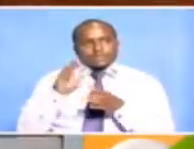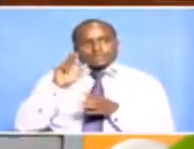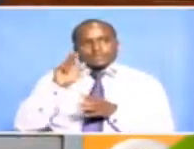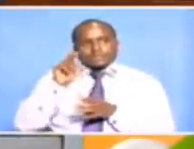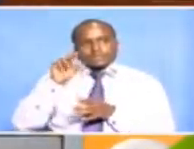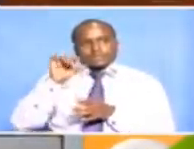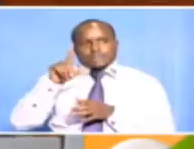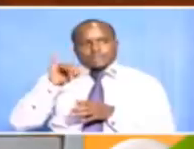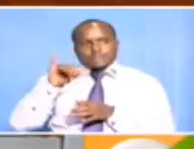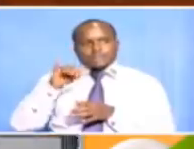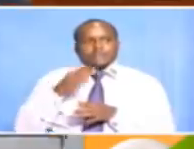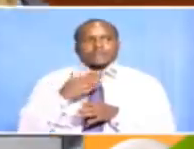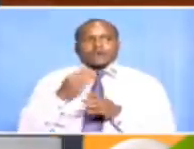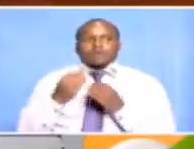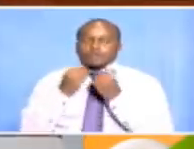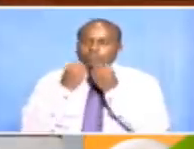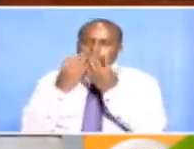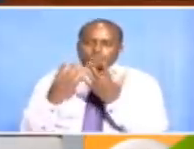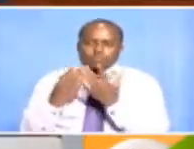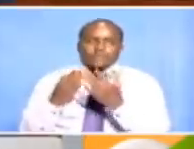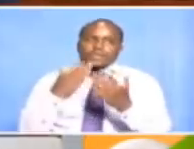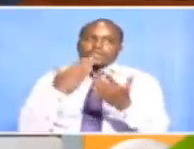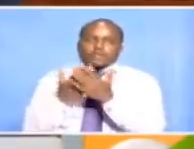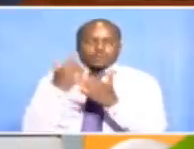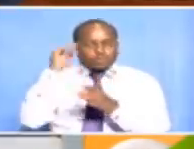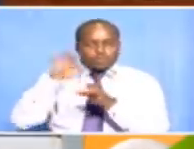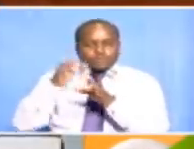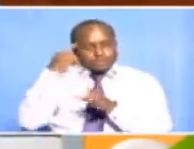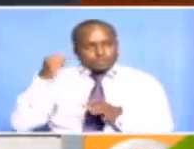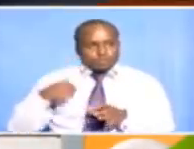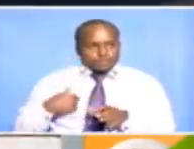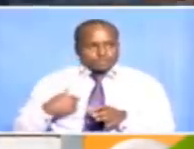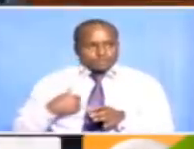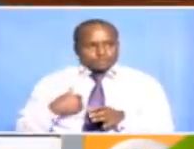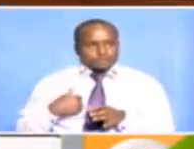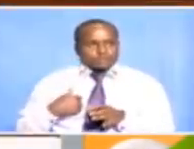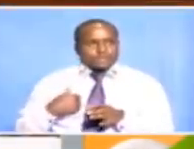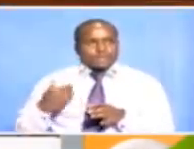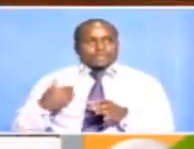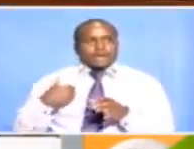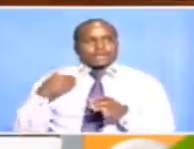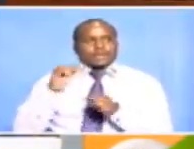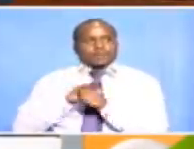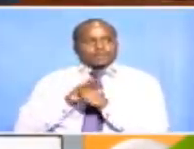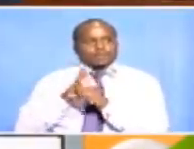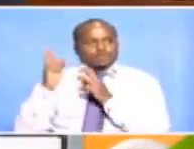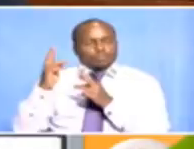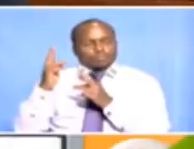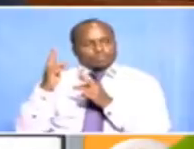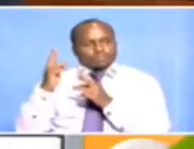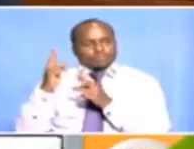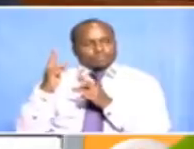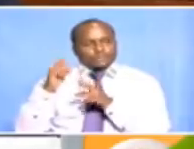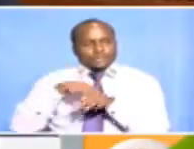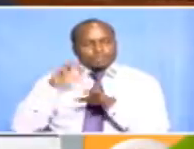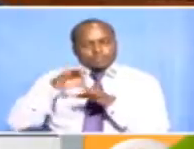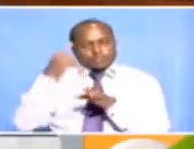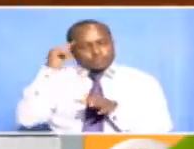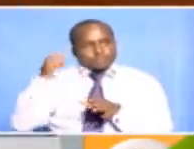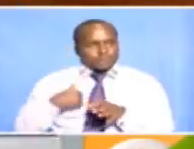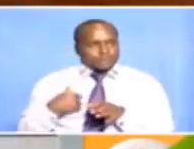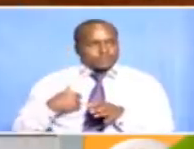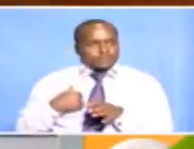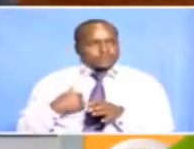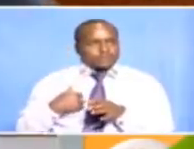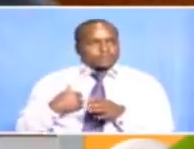hivi. I want to thank them for voting for me. They had a lot of hope when they voted for me as their governor. Let